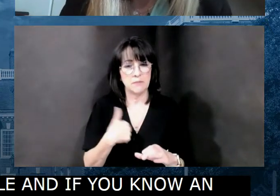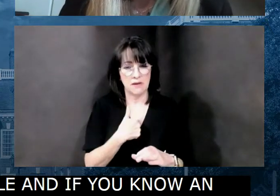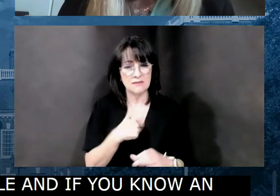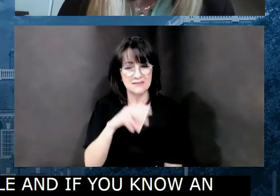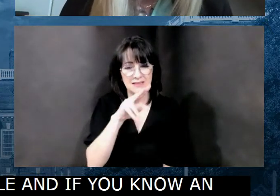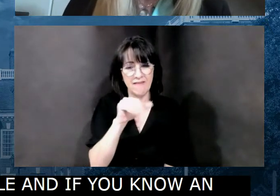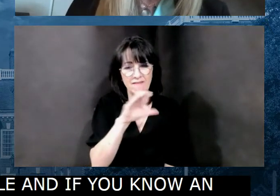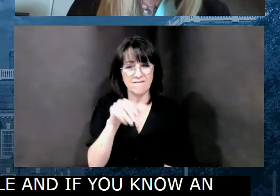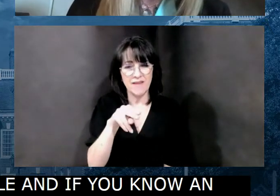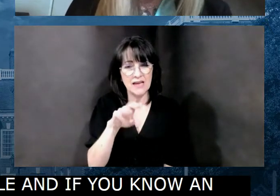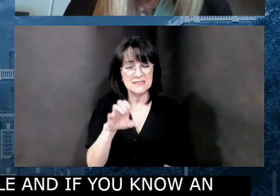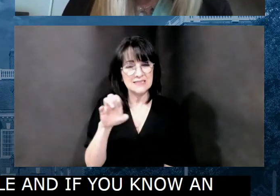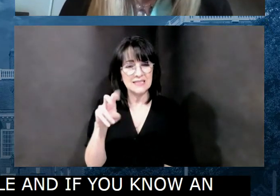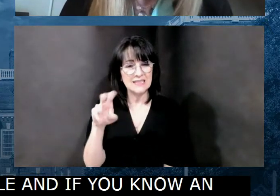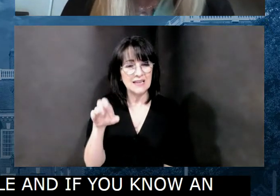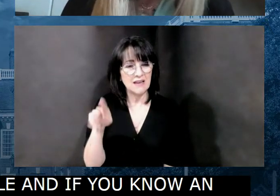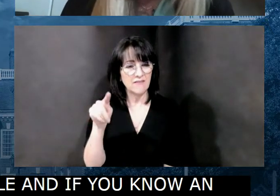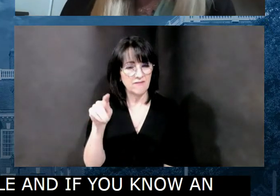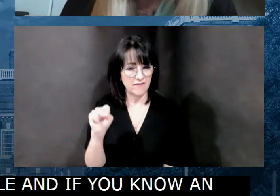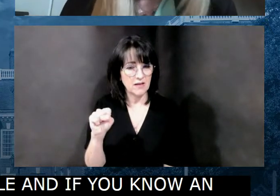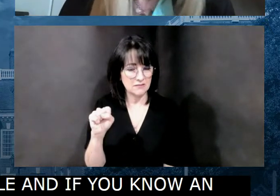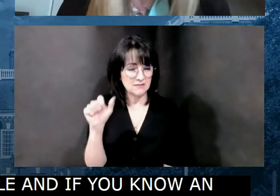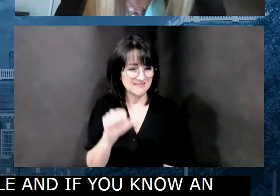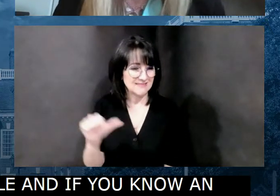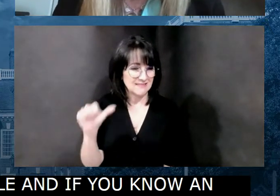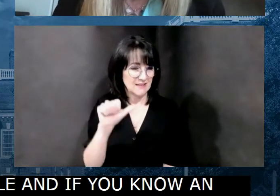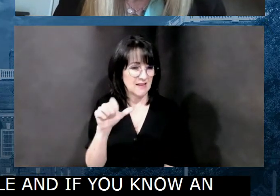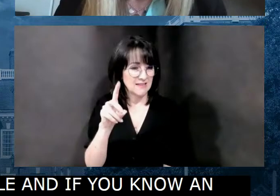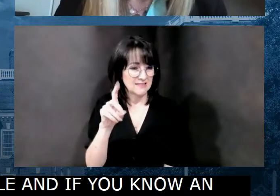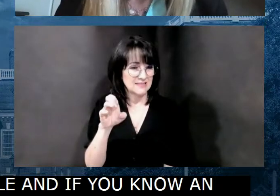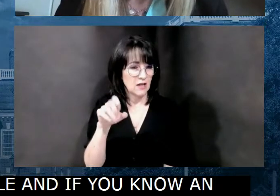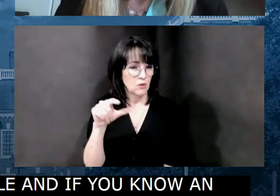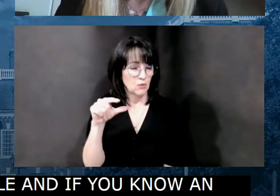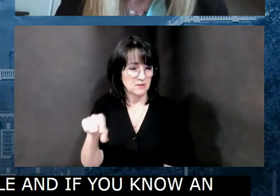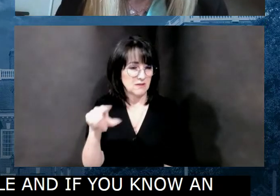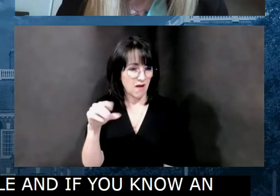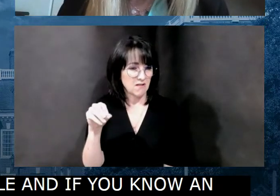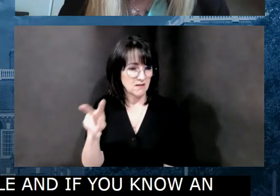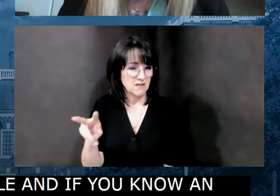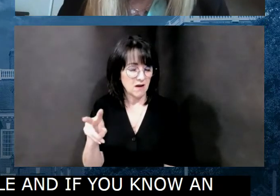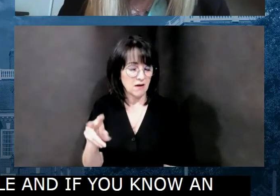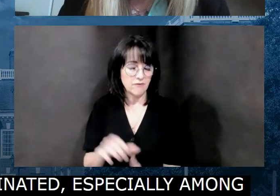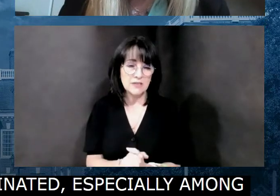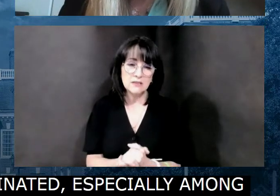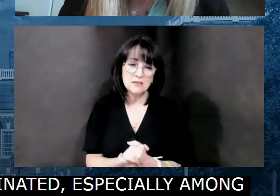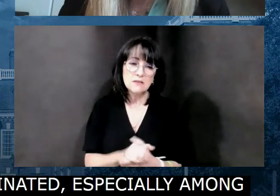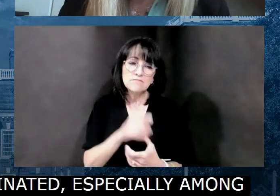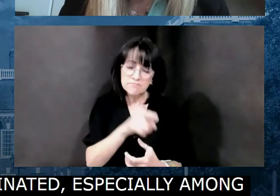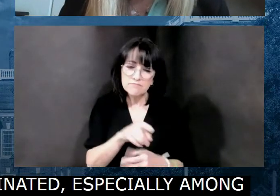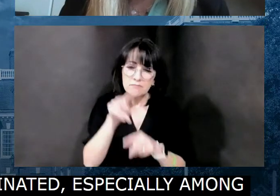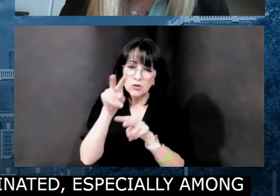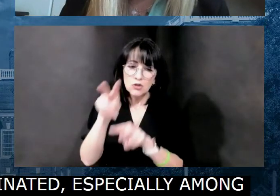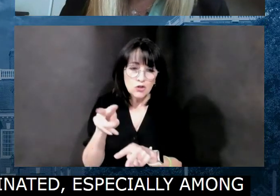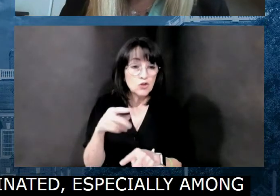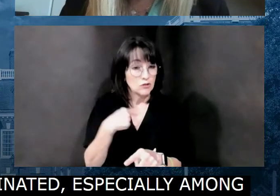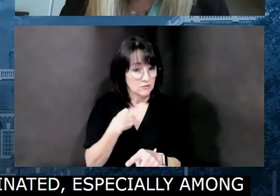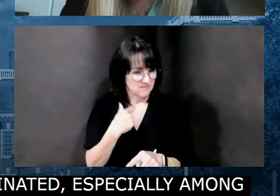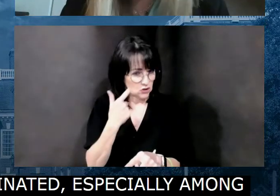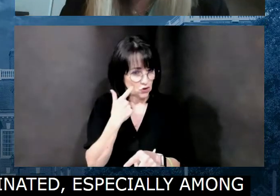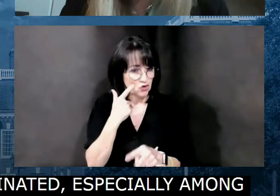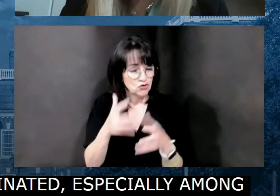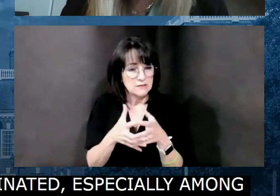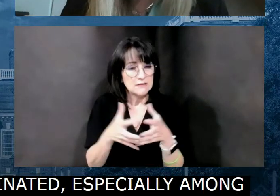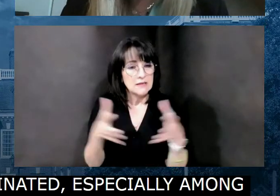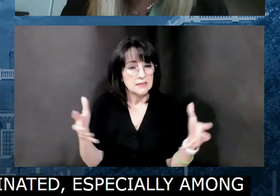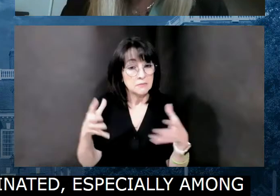vaccineevents@delaware.gov. And of course, we are incentivizing people to get vaccinated, and we've just expanded the gift card portion so that